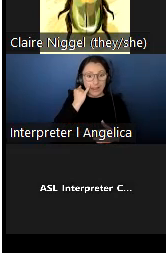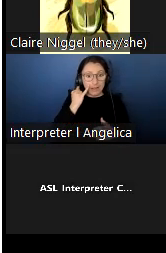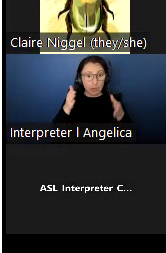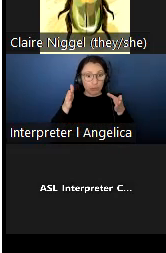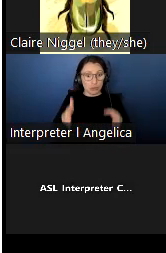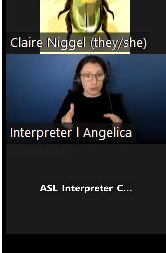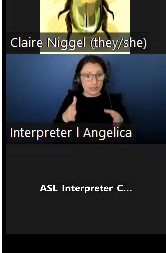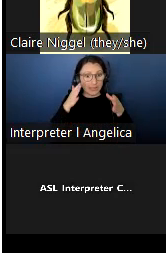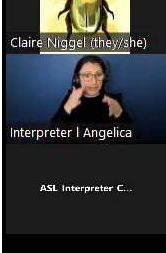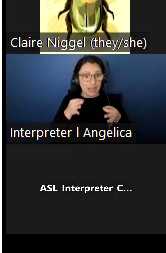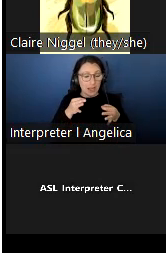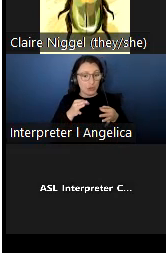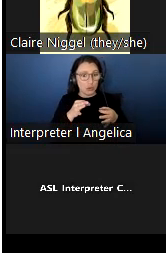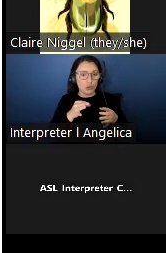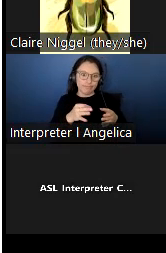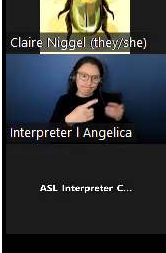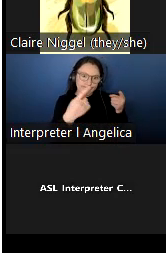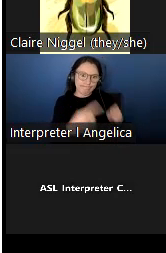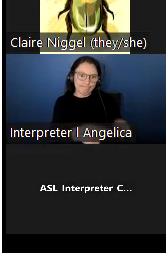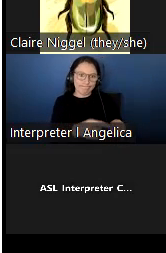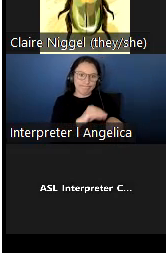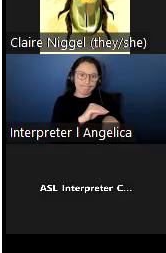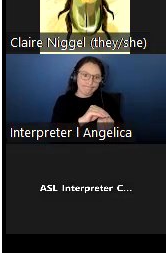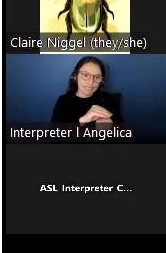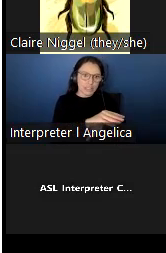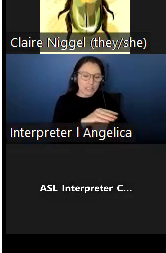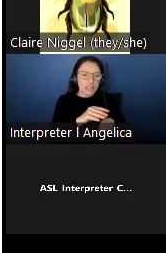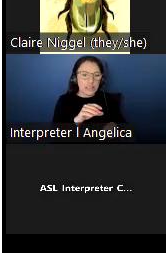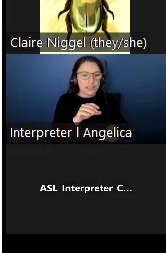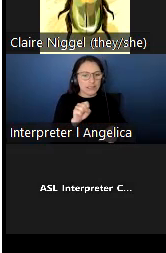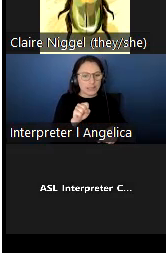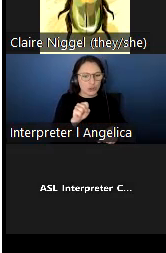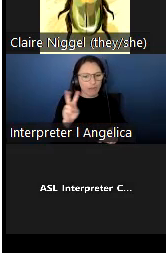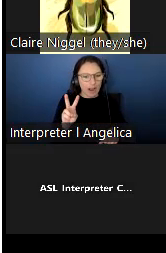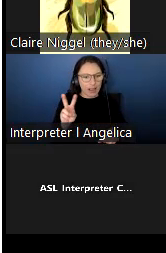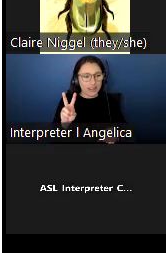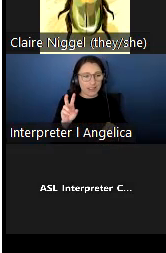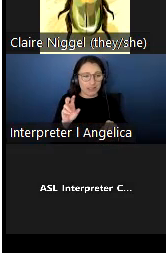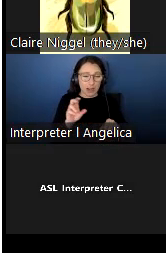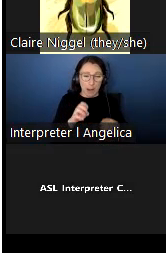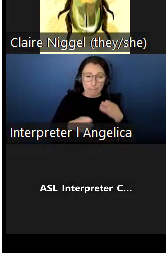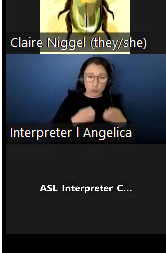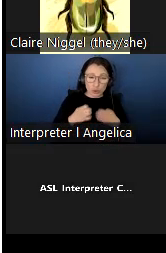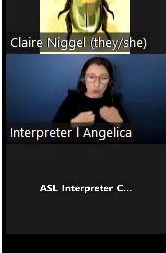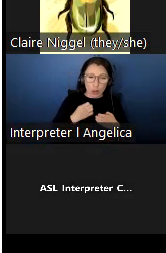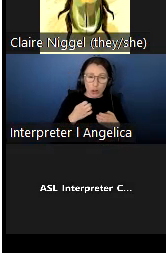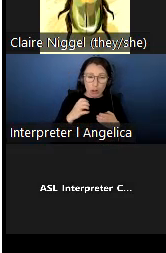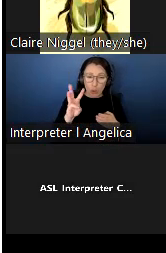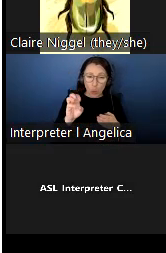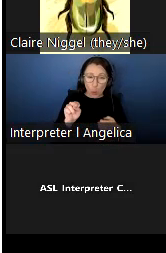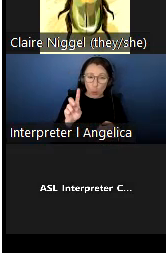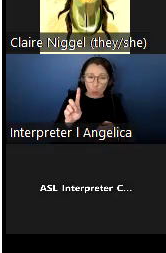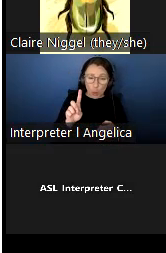violence, that doesn't just leave physical and emotional wounds. It can affect every aspect of a survivor's